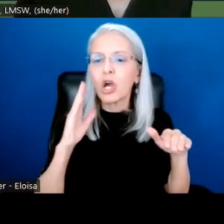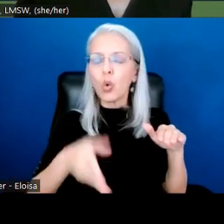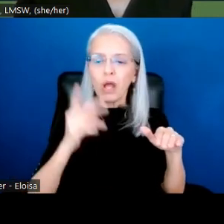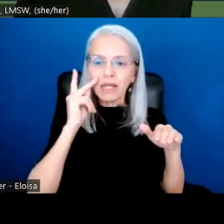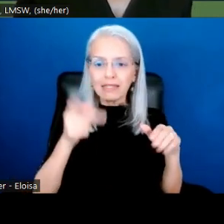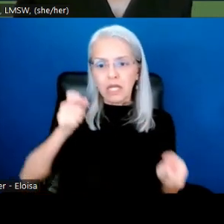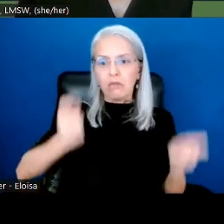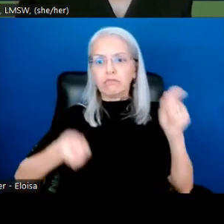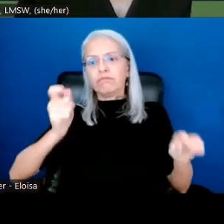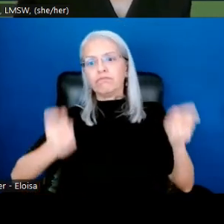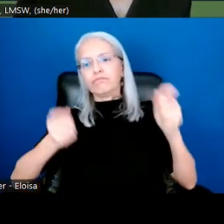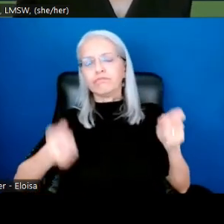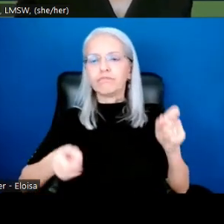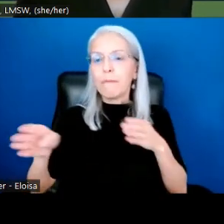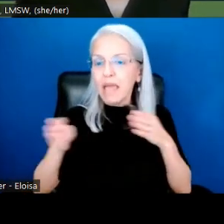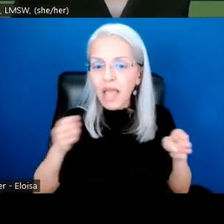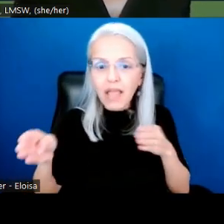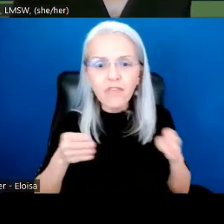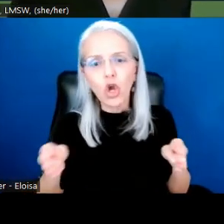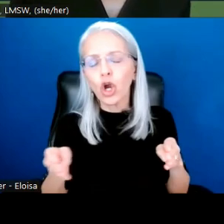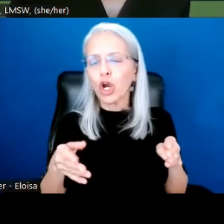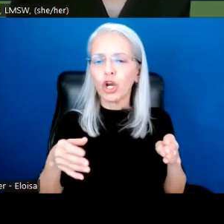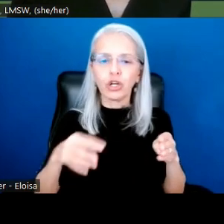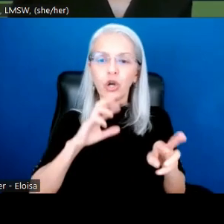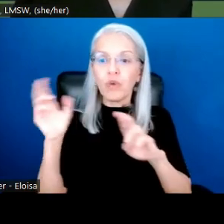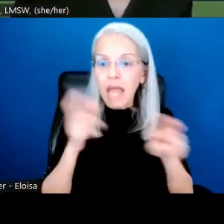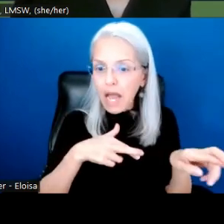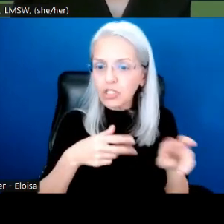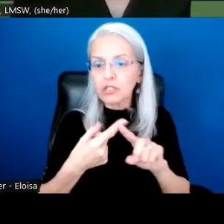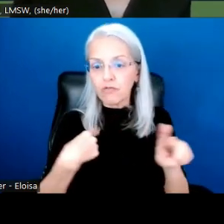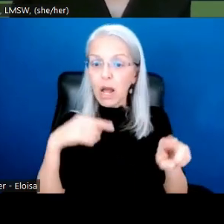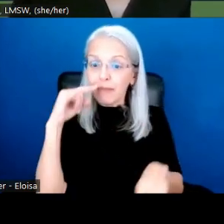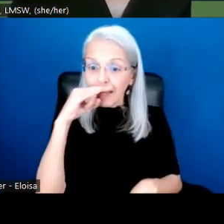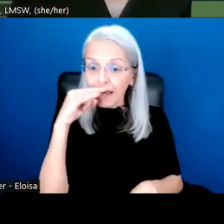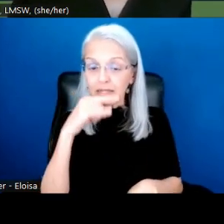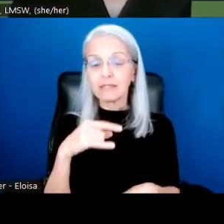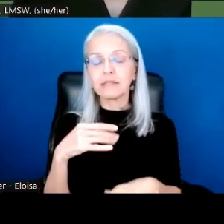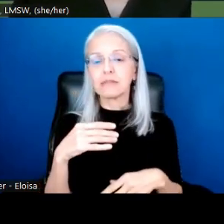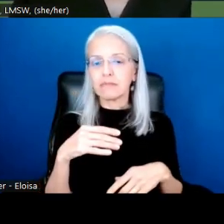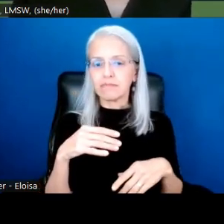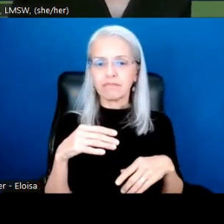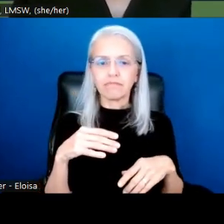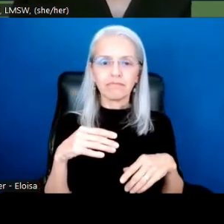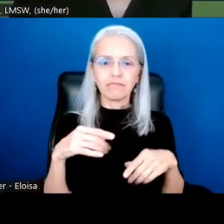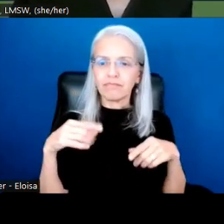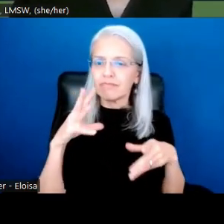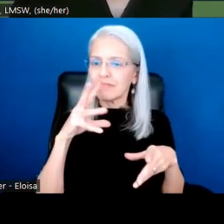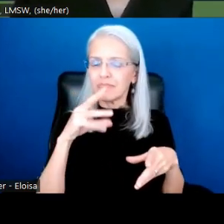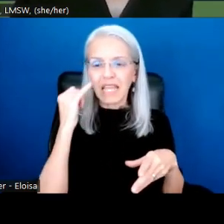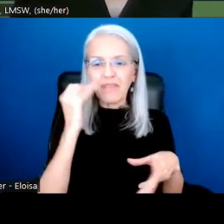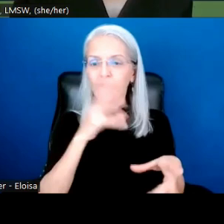manifestations, behaviors, and otherwise, and reactions from kids in adoption and foster and